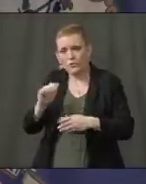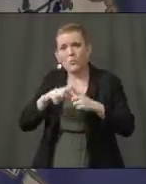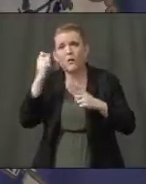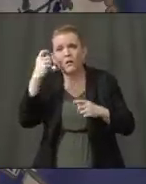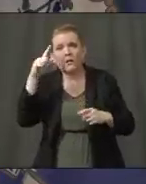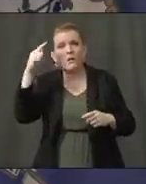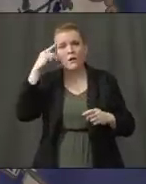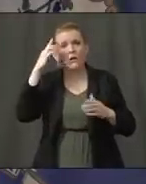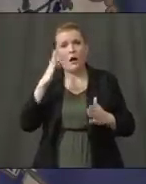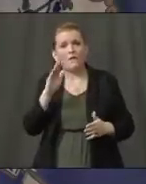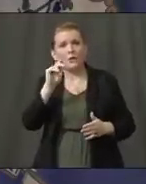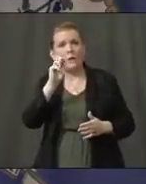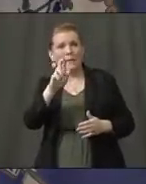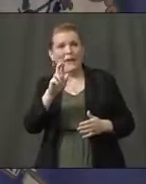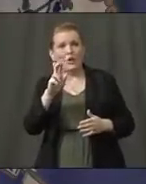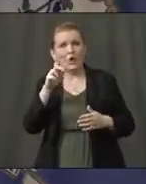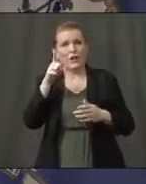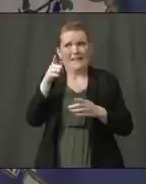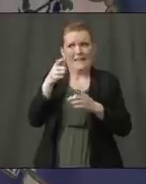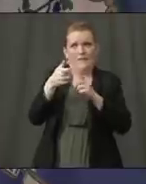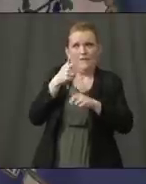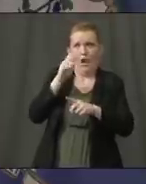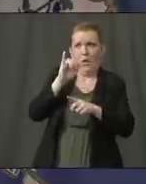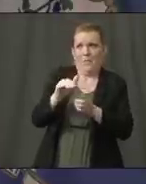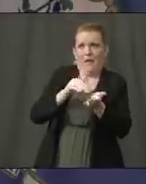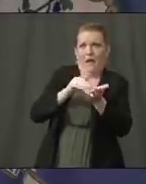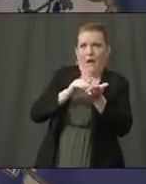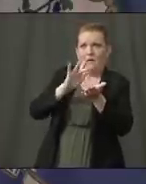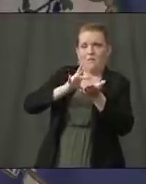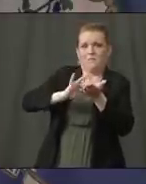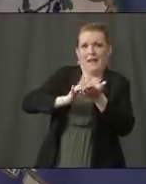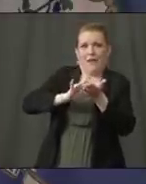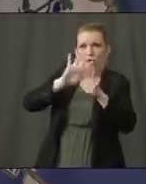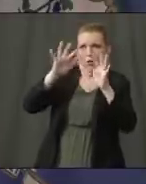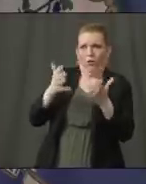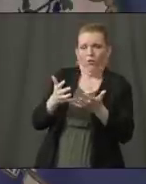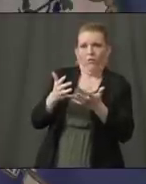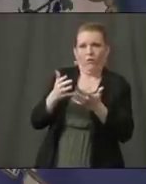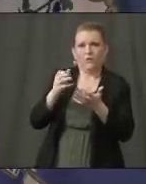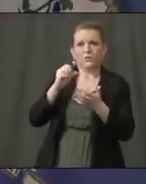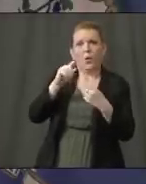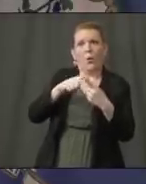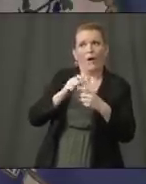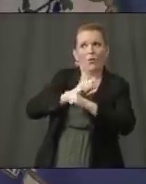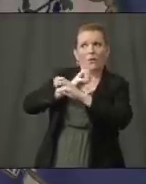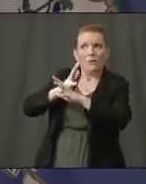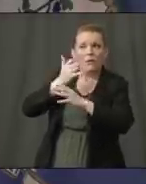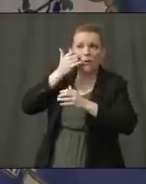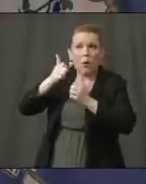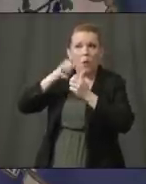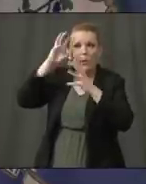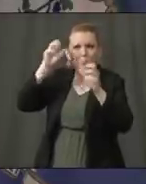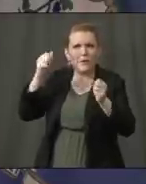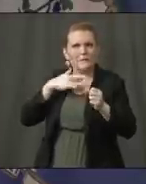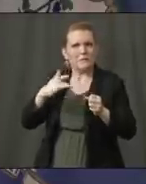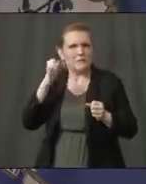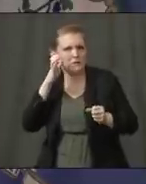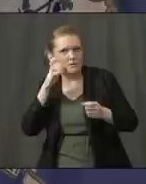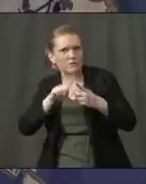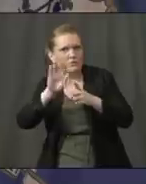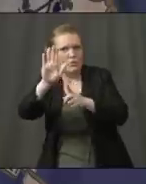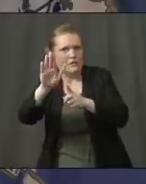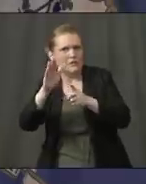during the governor's calls. In particular, when I was referring to some of the innovations as regards to nursing homes, we're following closely